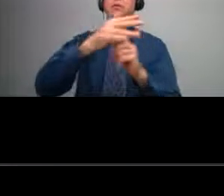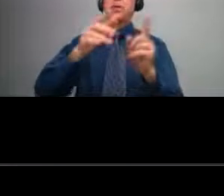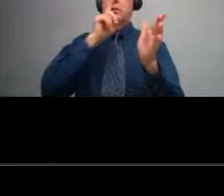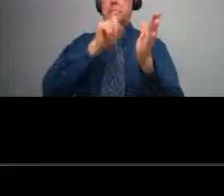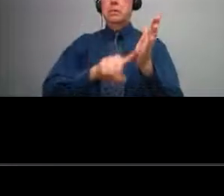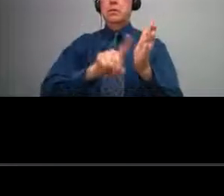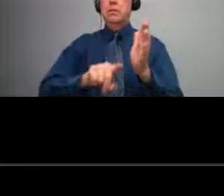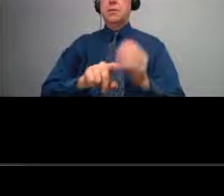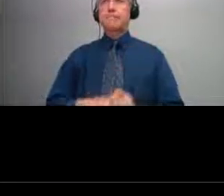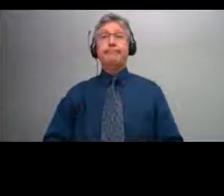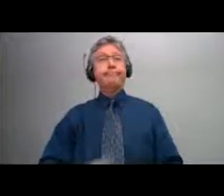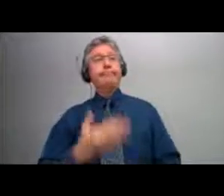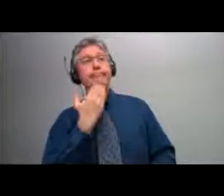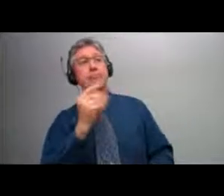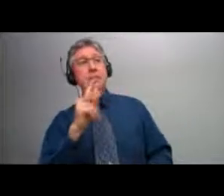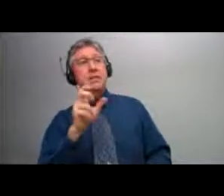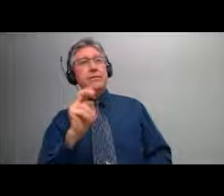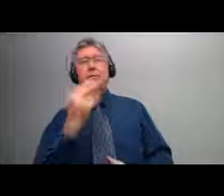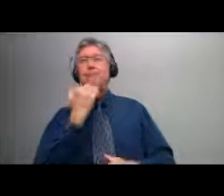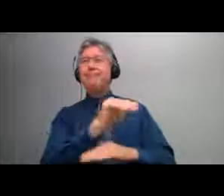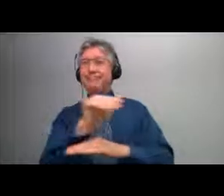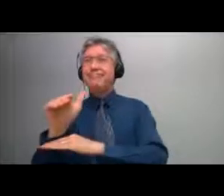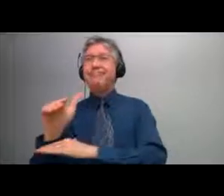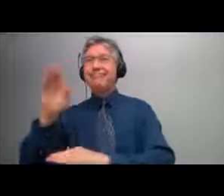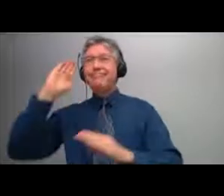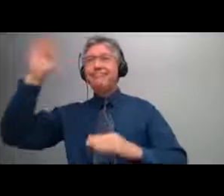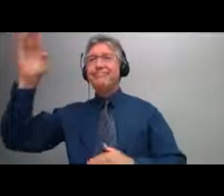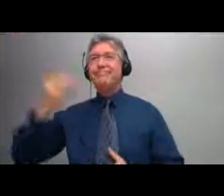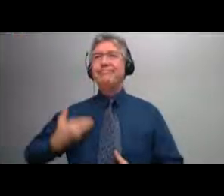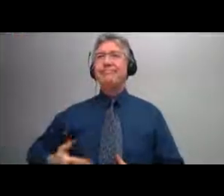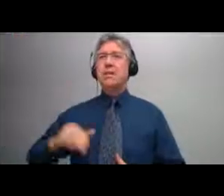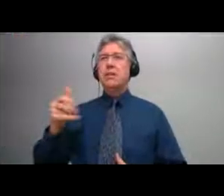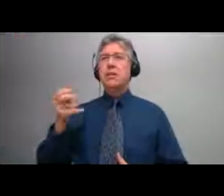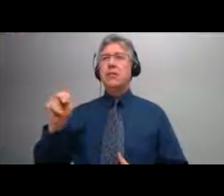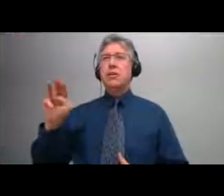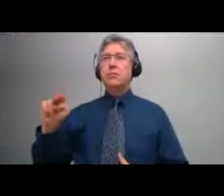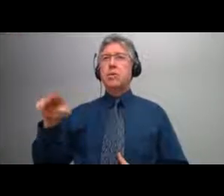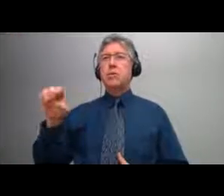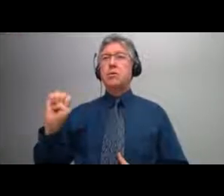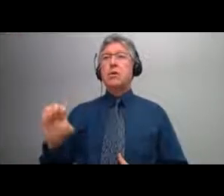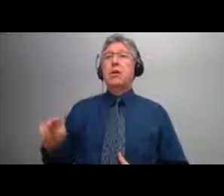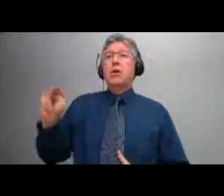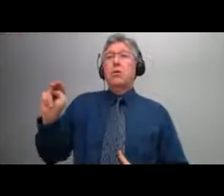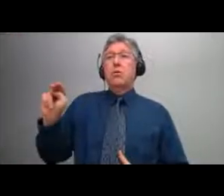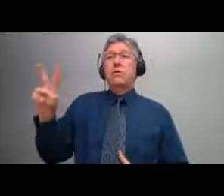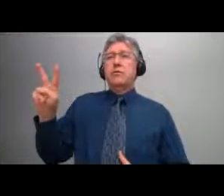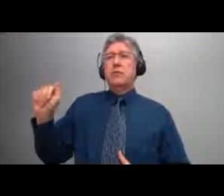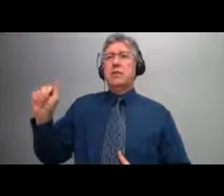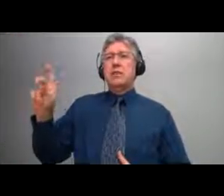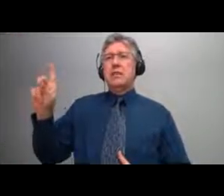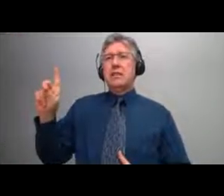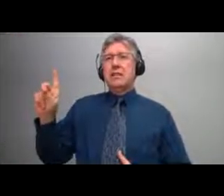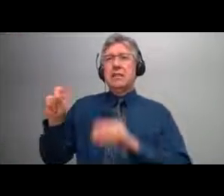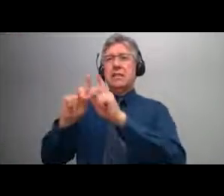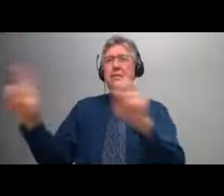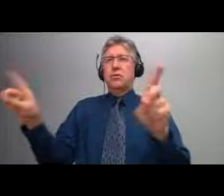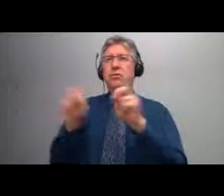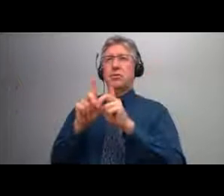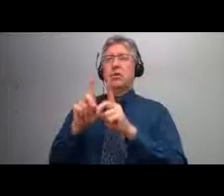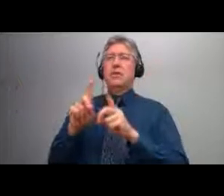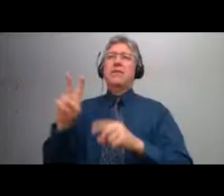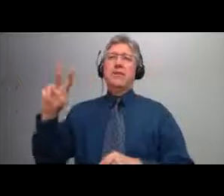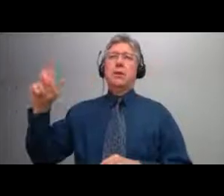Thanks, Stephen, and good evening, everyone. I'm John Muse, the VDOT Northern Virginia District Environmental Manager, and tonight I'm going to talk about the